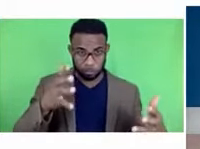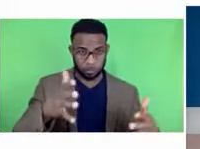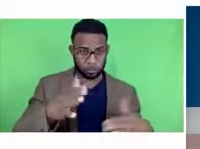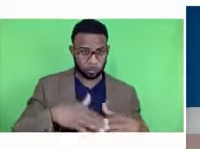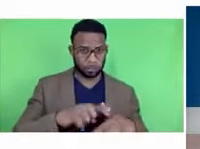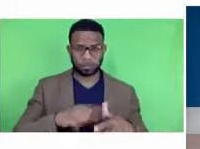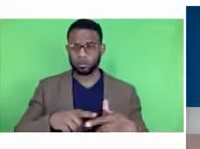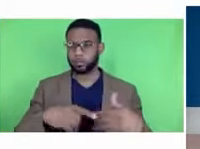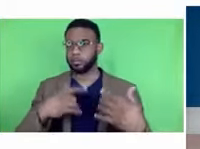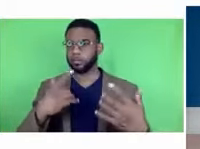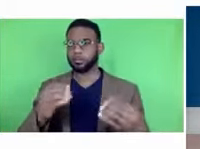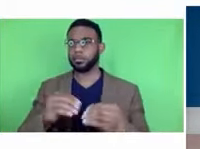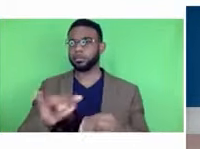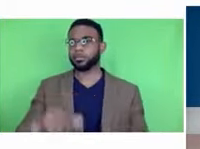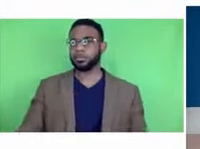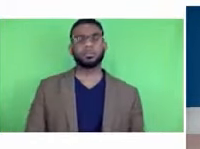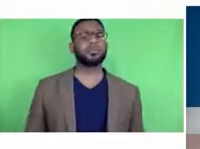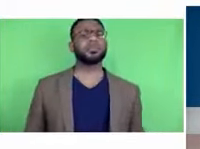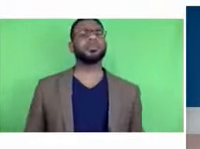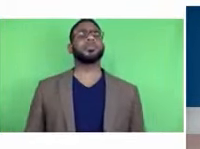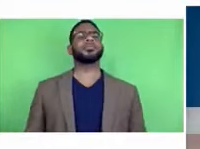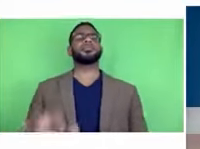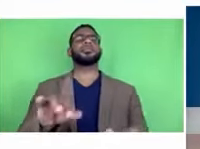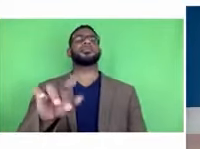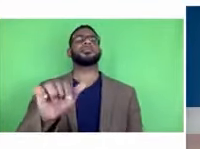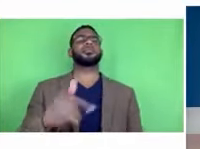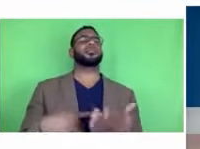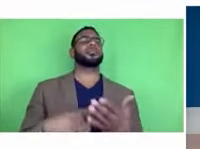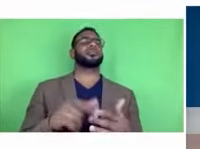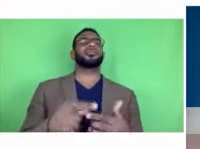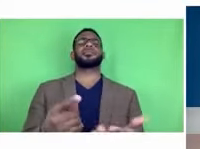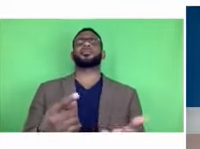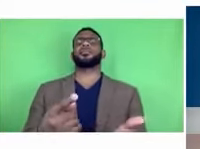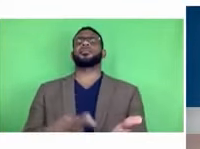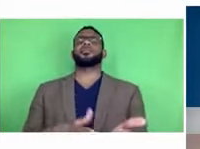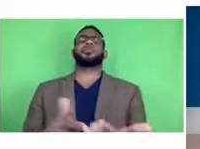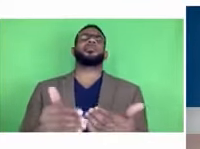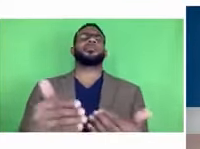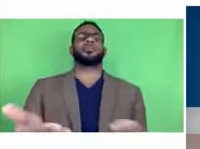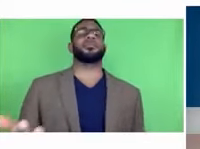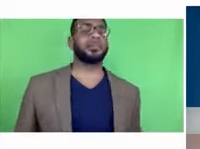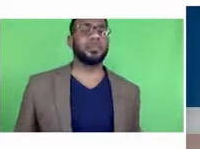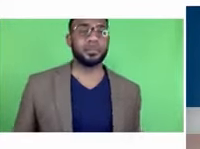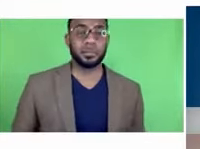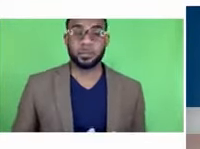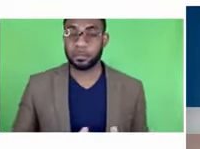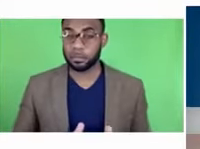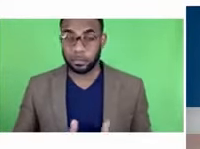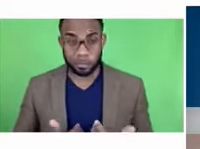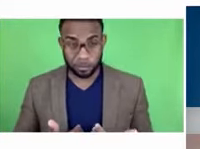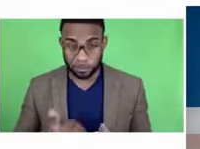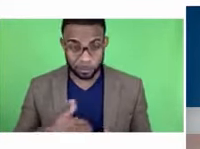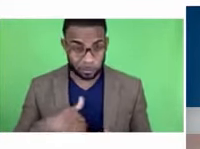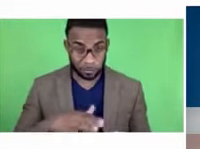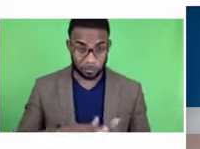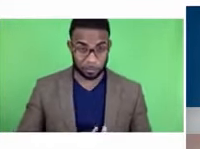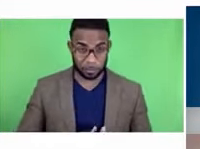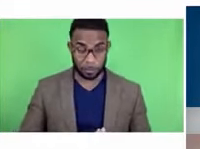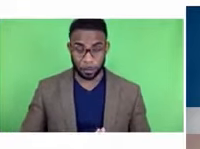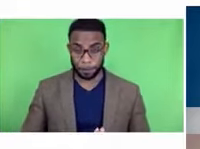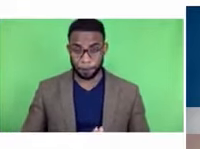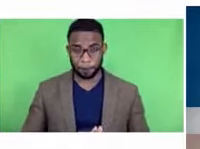it more like, yes, I have a disability, can we talk about it once we move forward a little more? Or like, how would we address that kind of